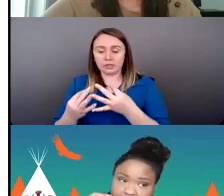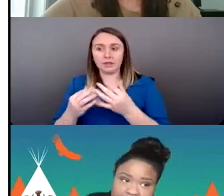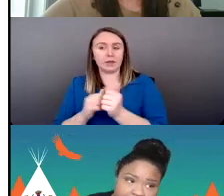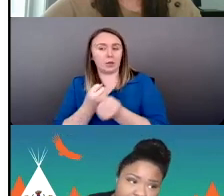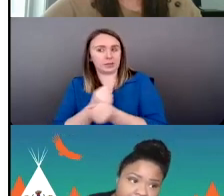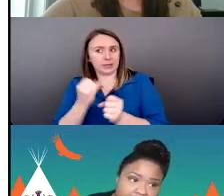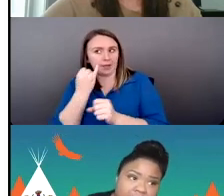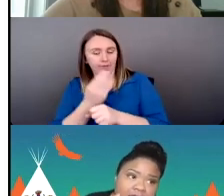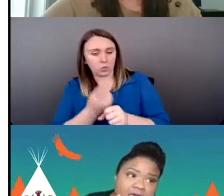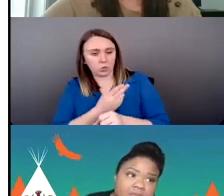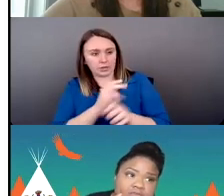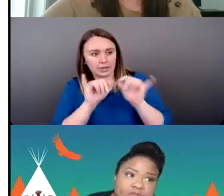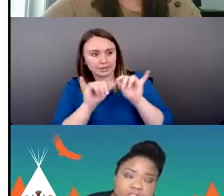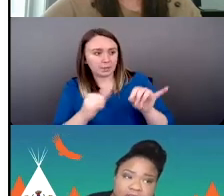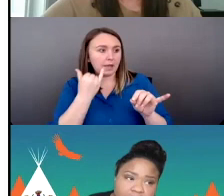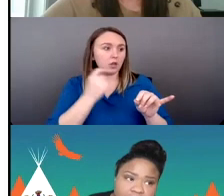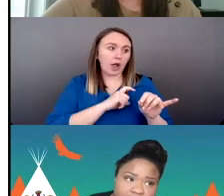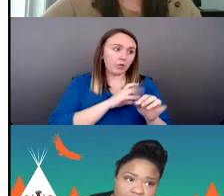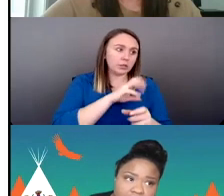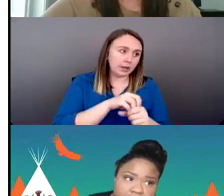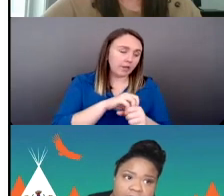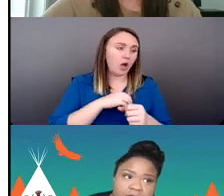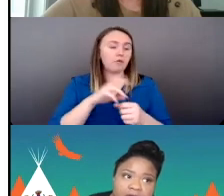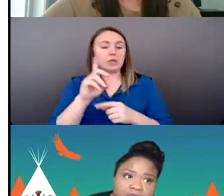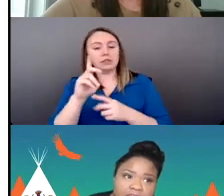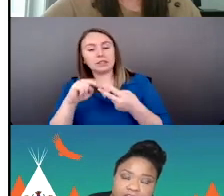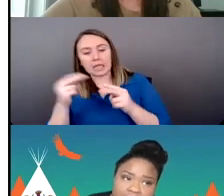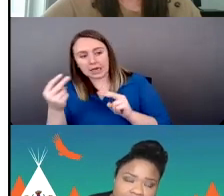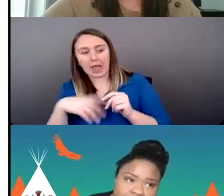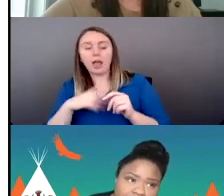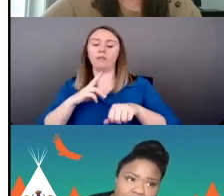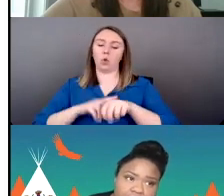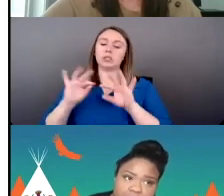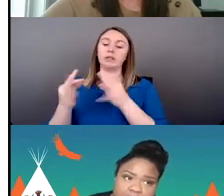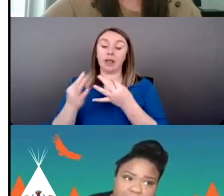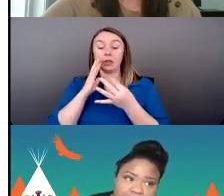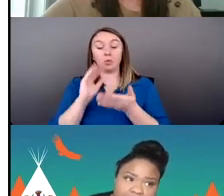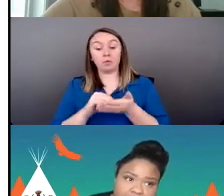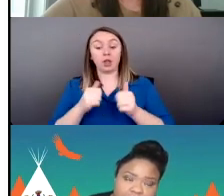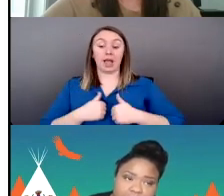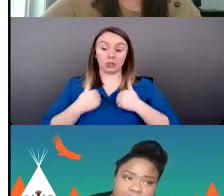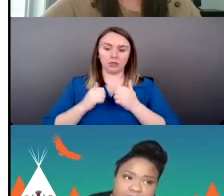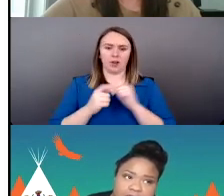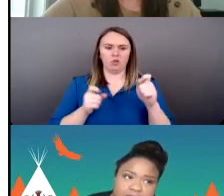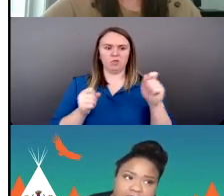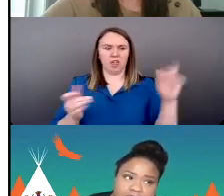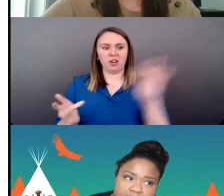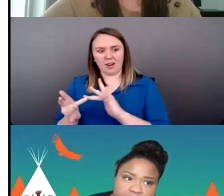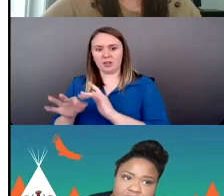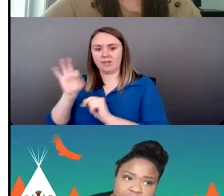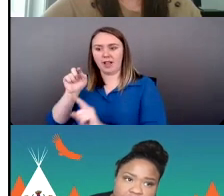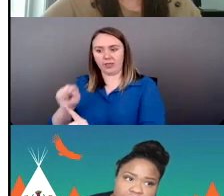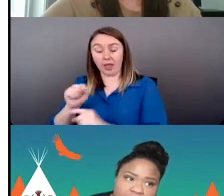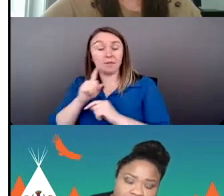there's DNA? Of course, families are gonna have like their addresses, like ways to connect with them. Like, is it safe